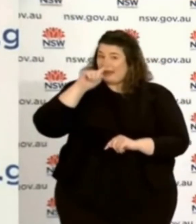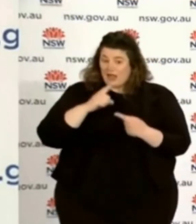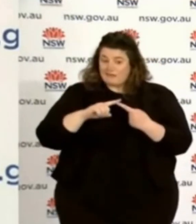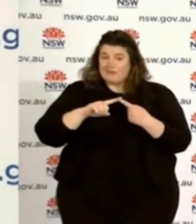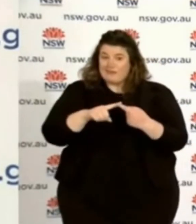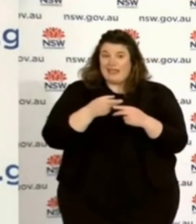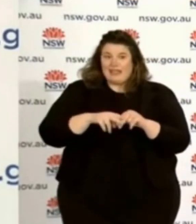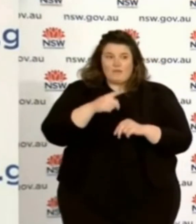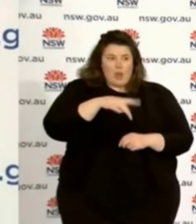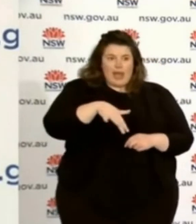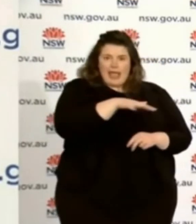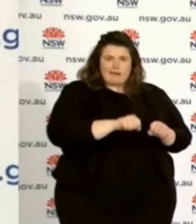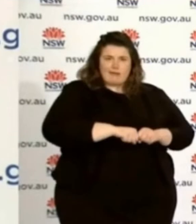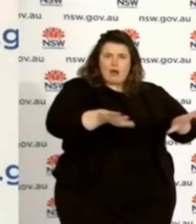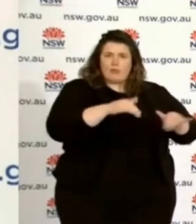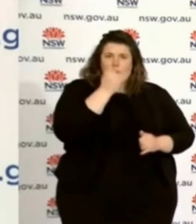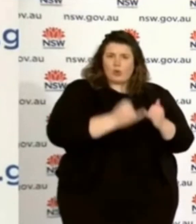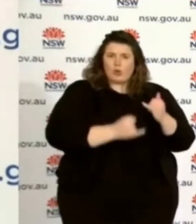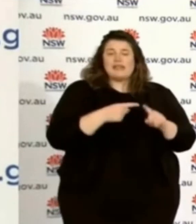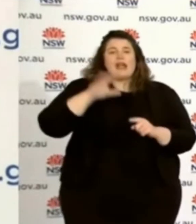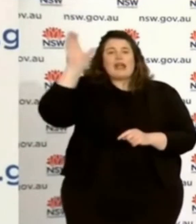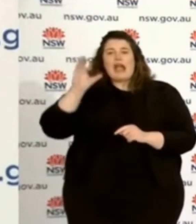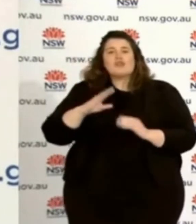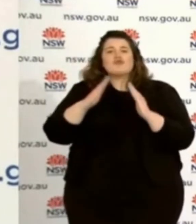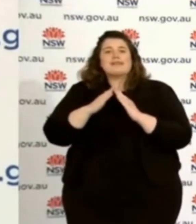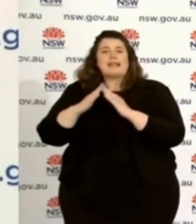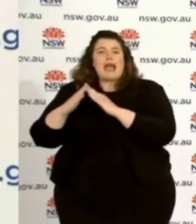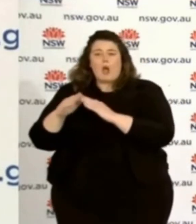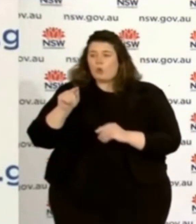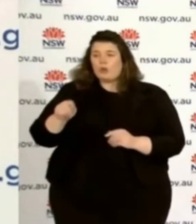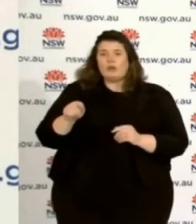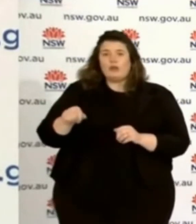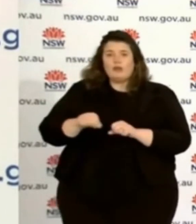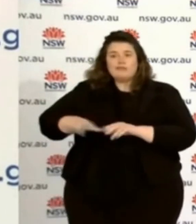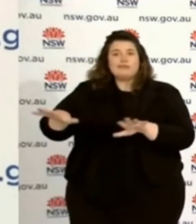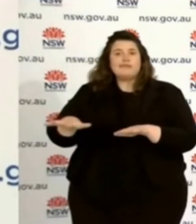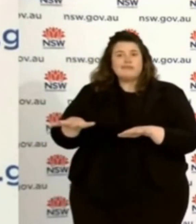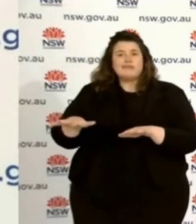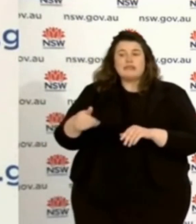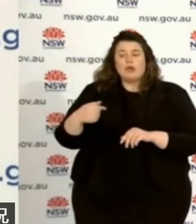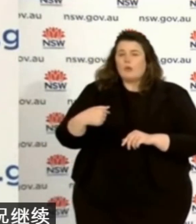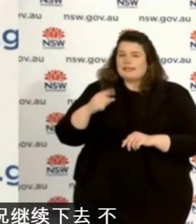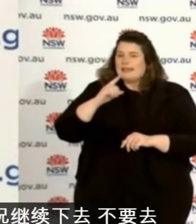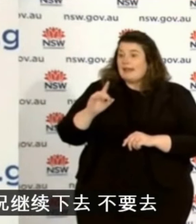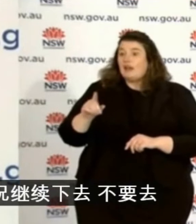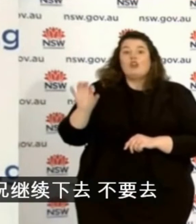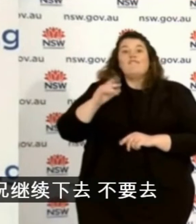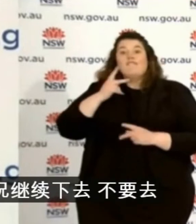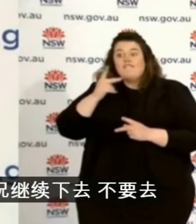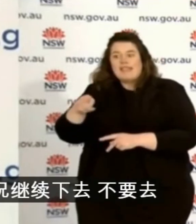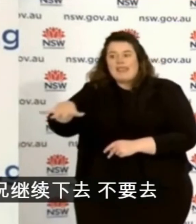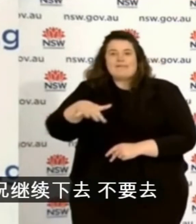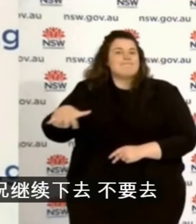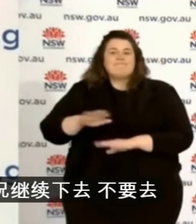there's a major outbreak in a particular area. If there's a rural town that suddenly has an outbreak of cases, we will say to people, don't go to that